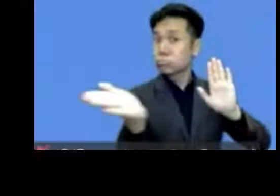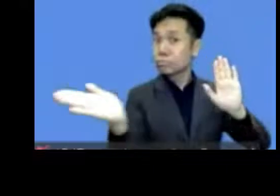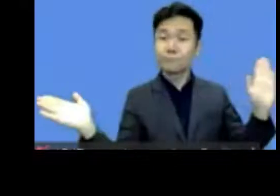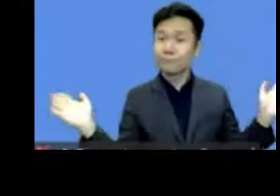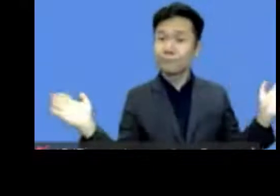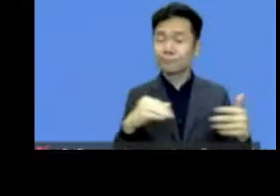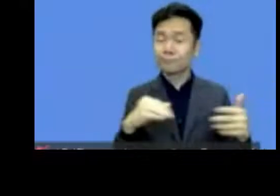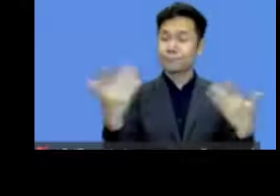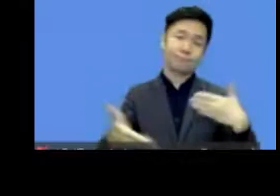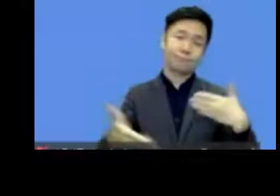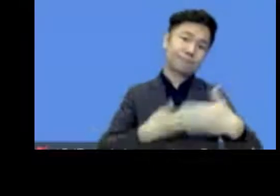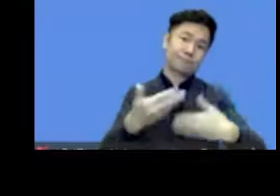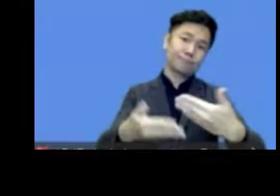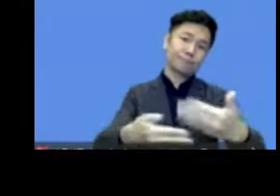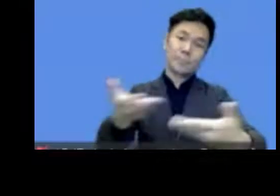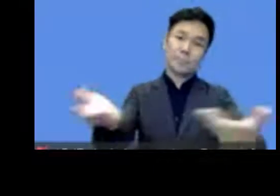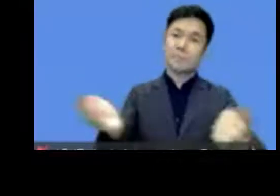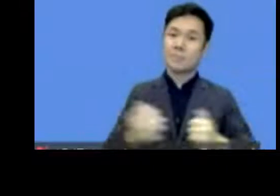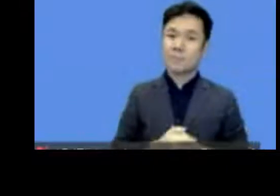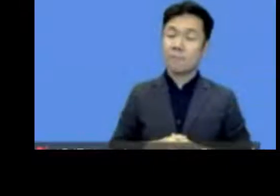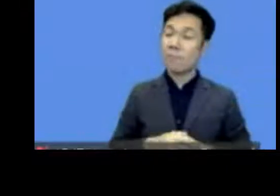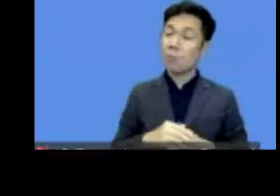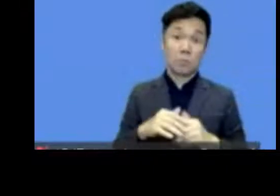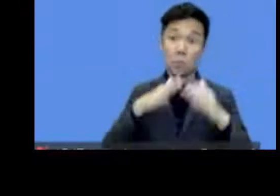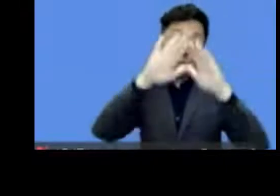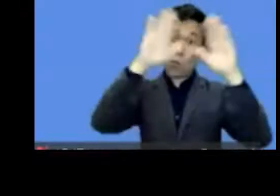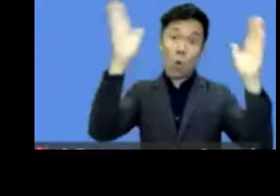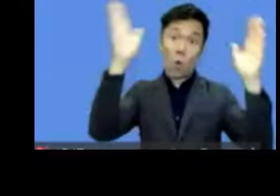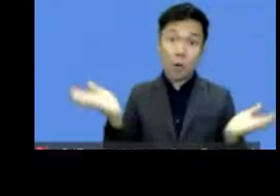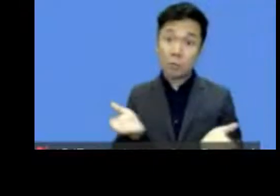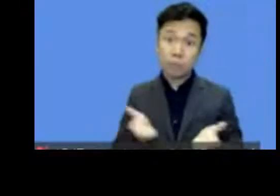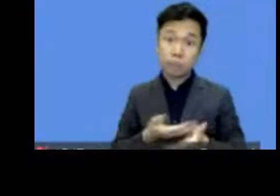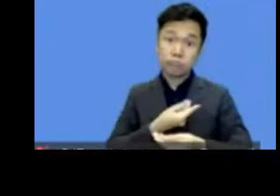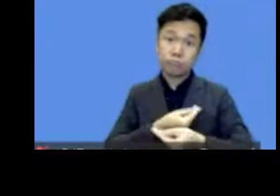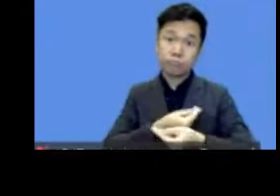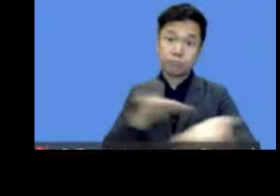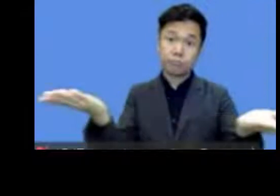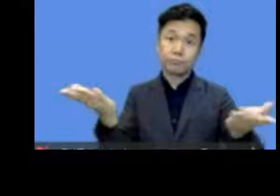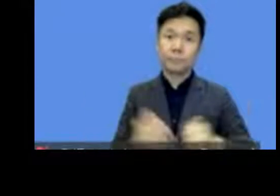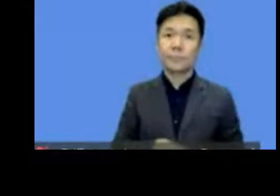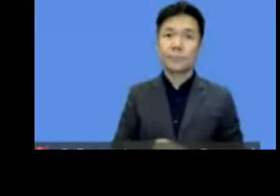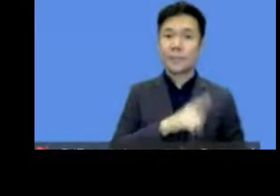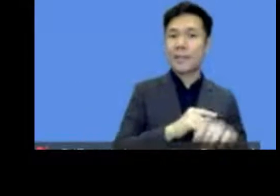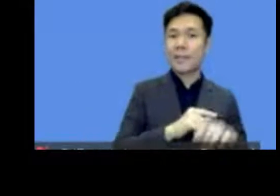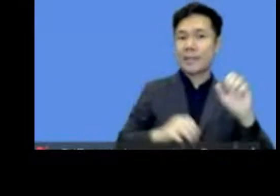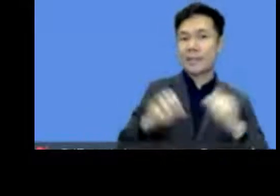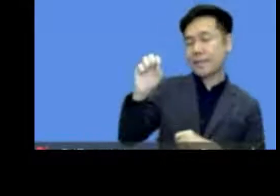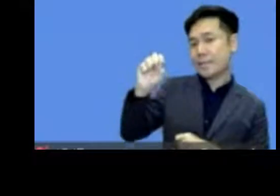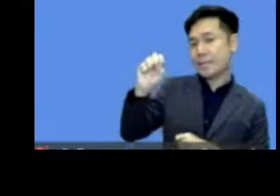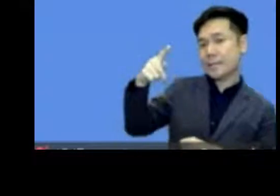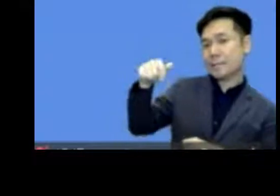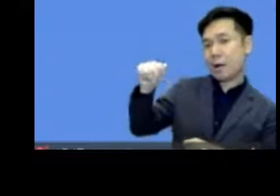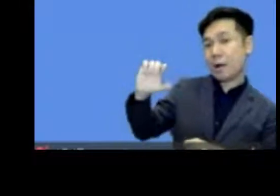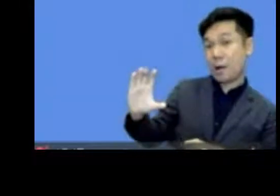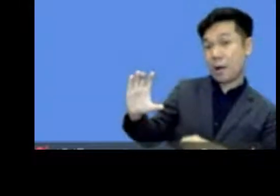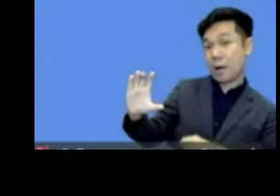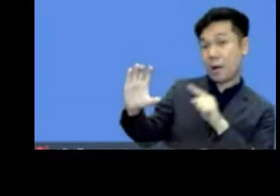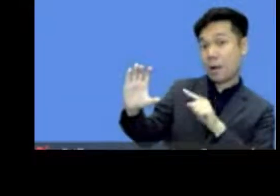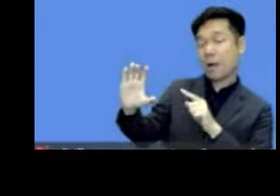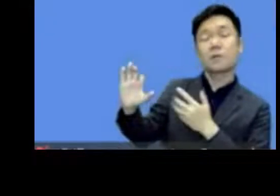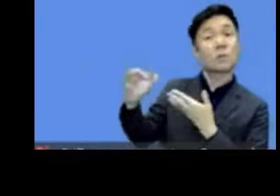operational in worldwide. And the EPUB is the current